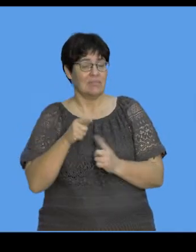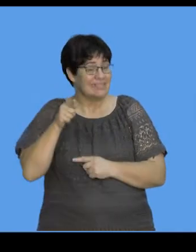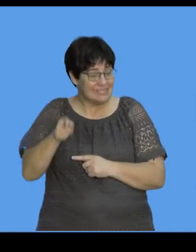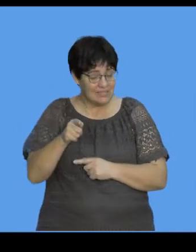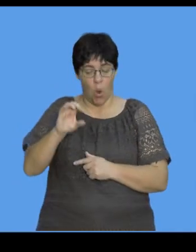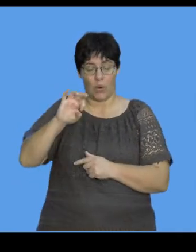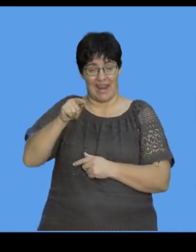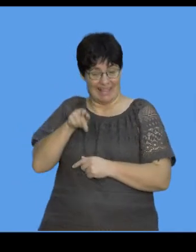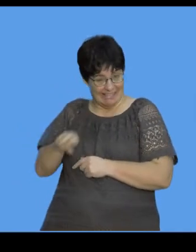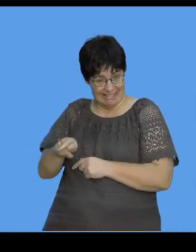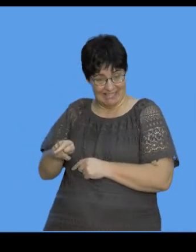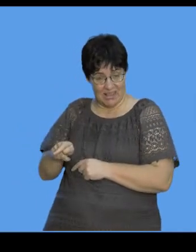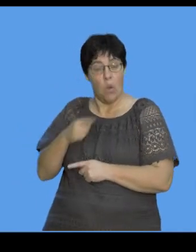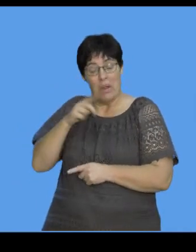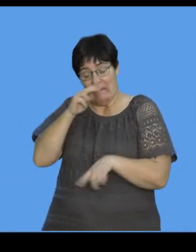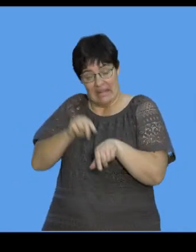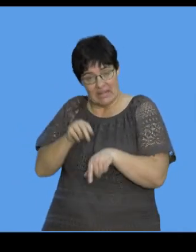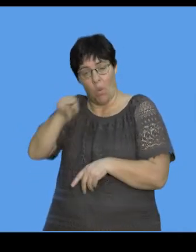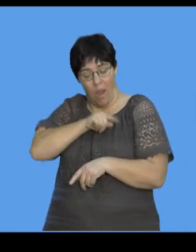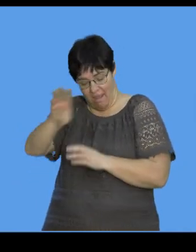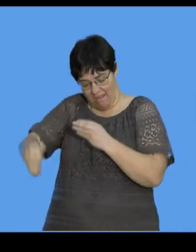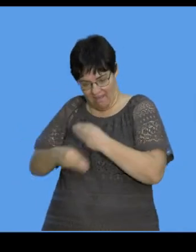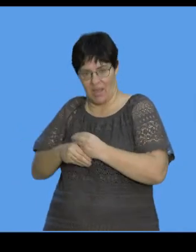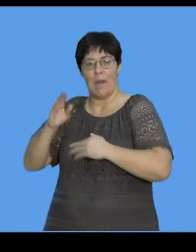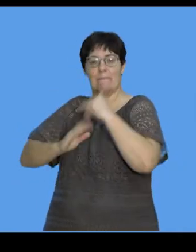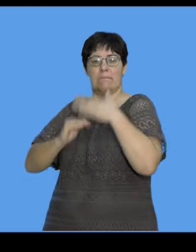we need proteins in our diet, right, because they build.